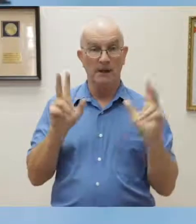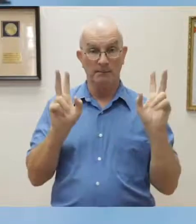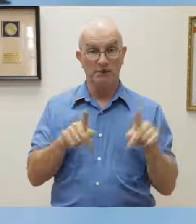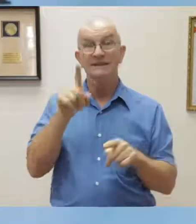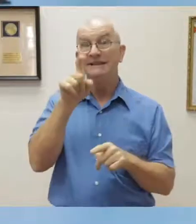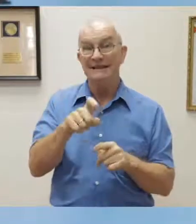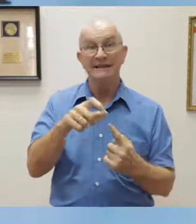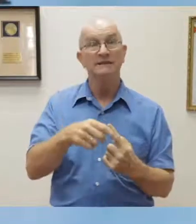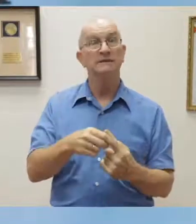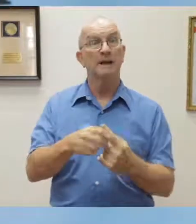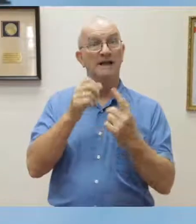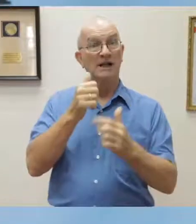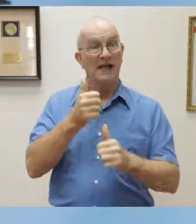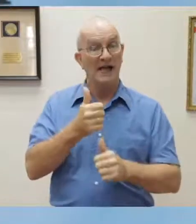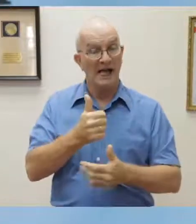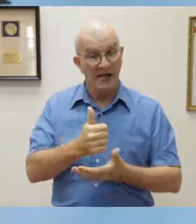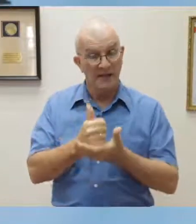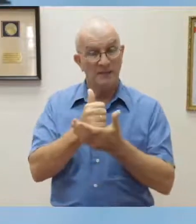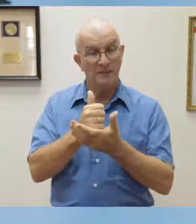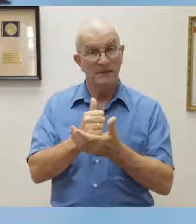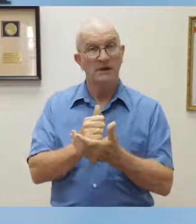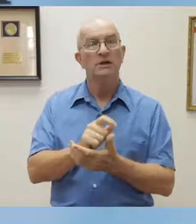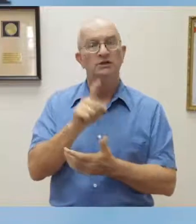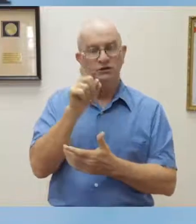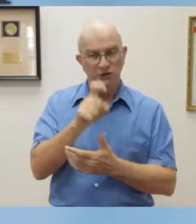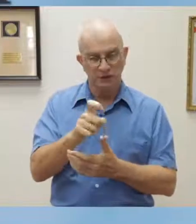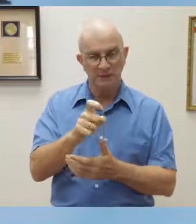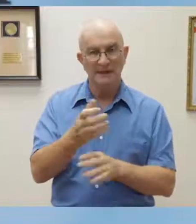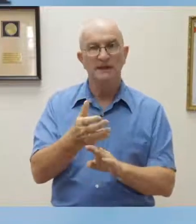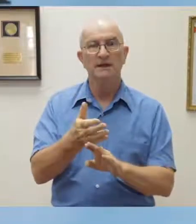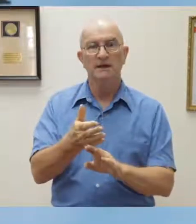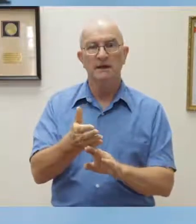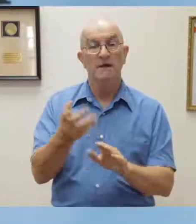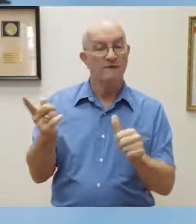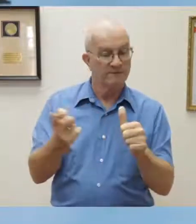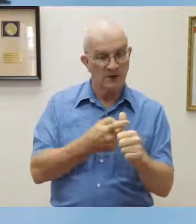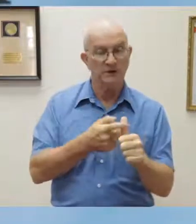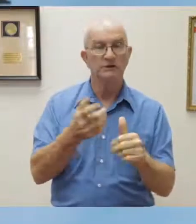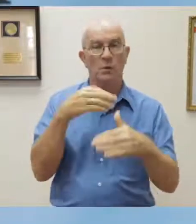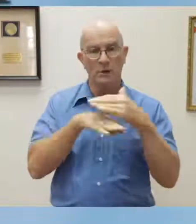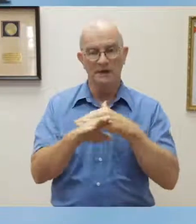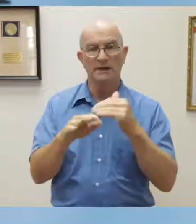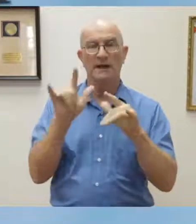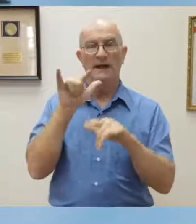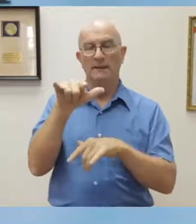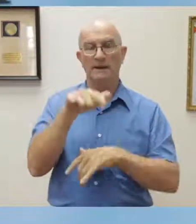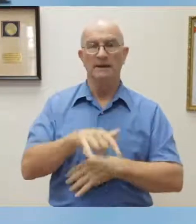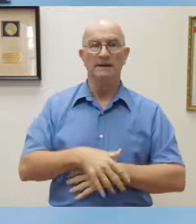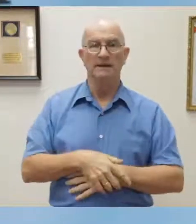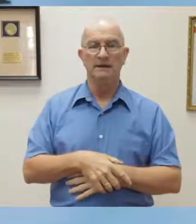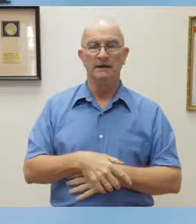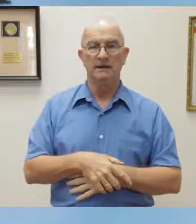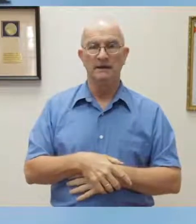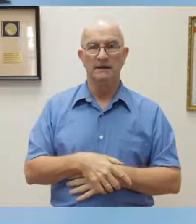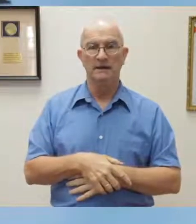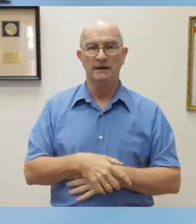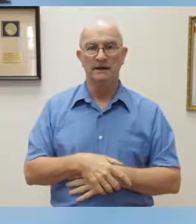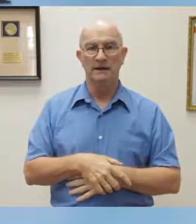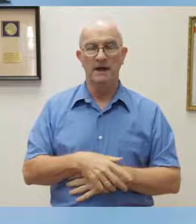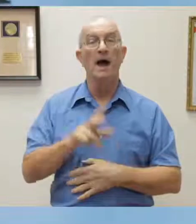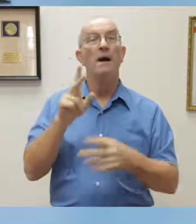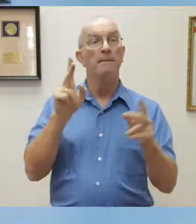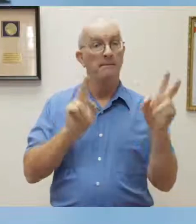other passengers. Passengers should be encouraged to use the restroom at the departing airport